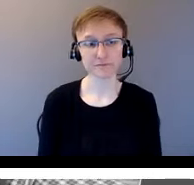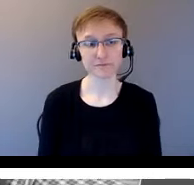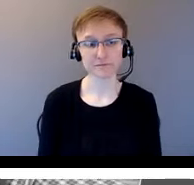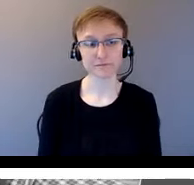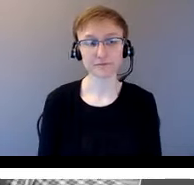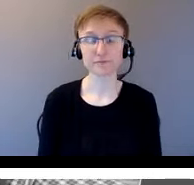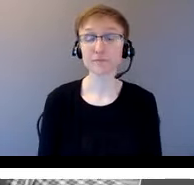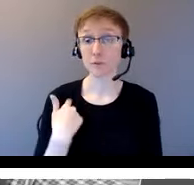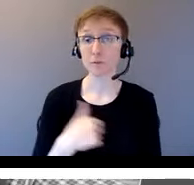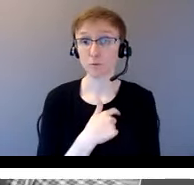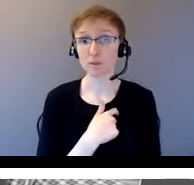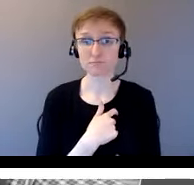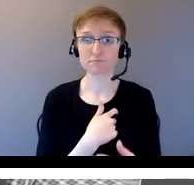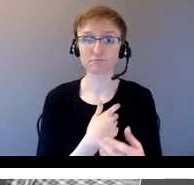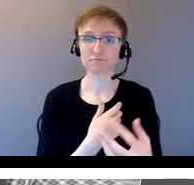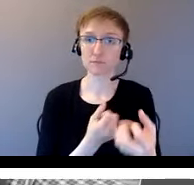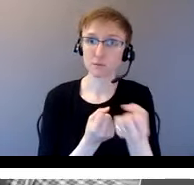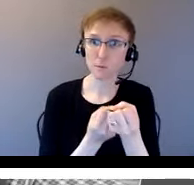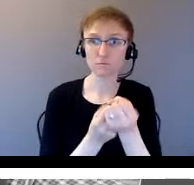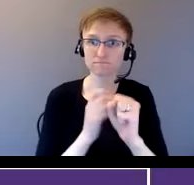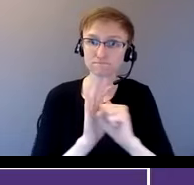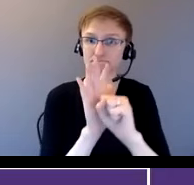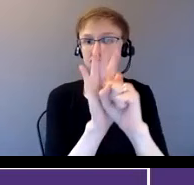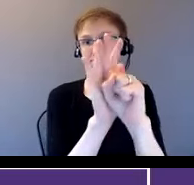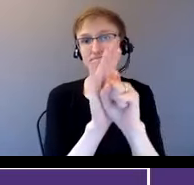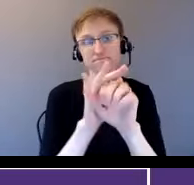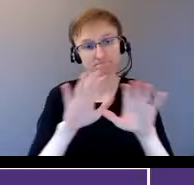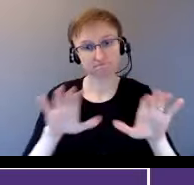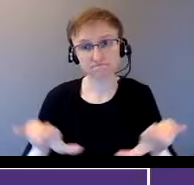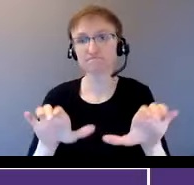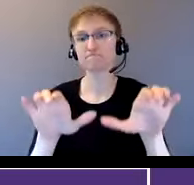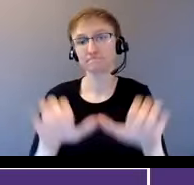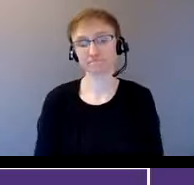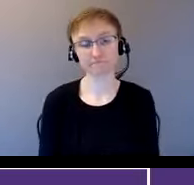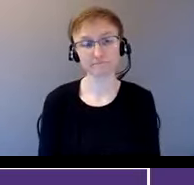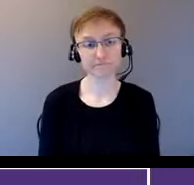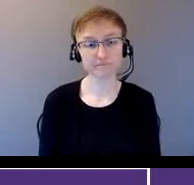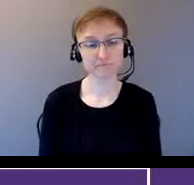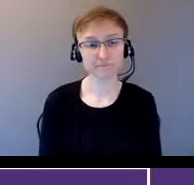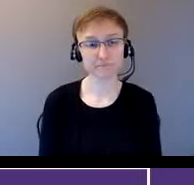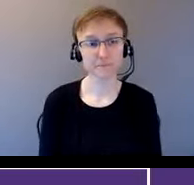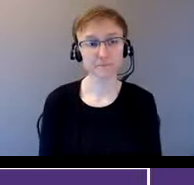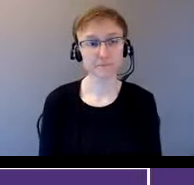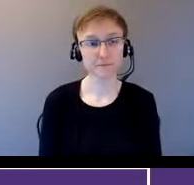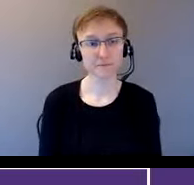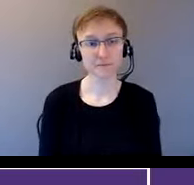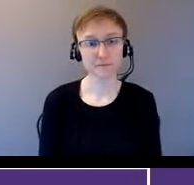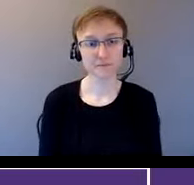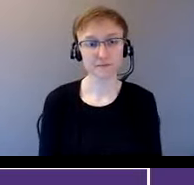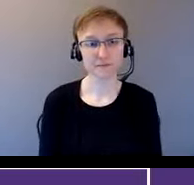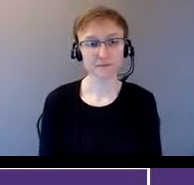of advocacy to support these initiatives that we're involved in. So just an overview